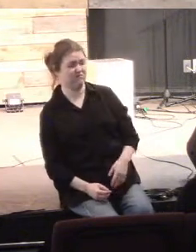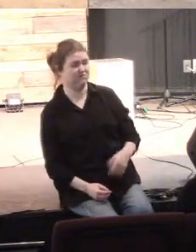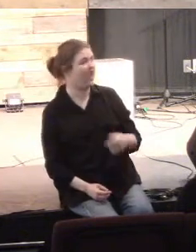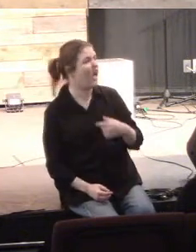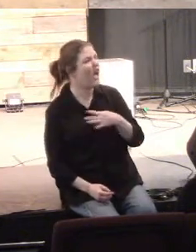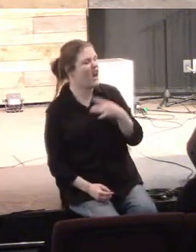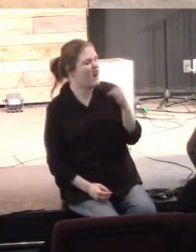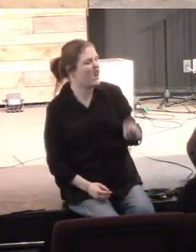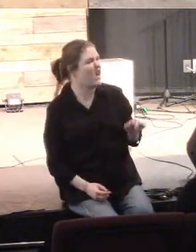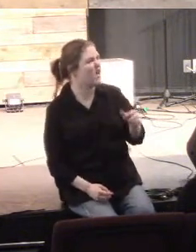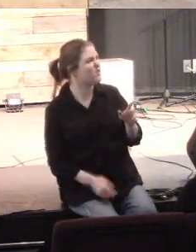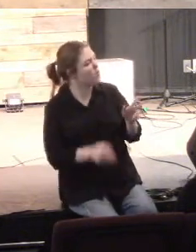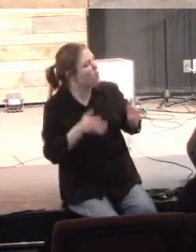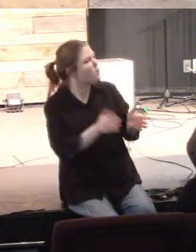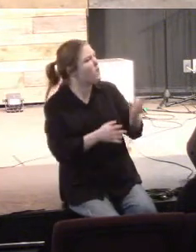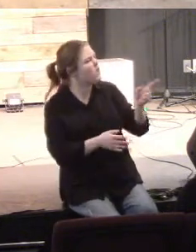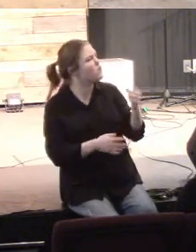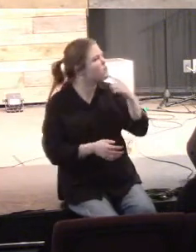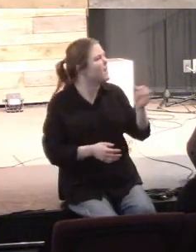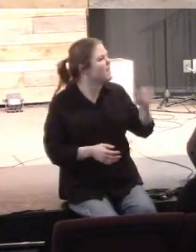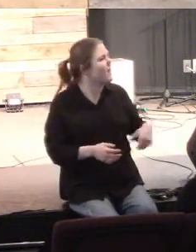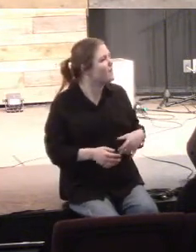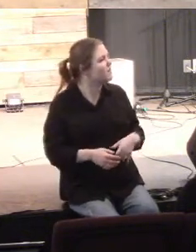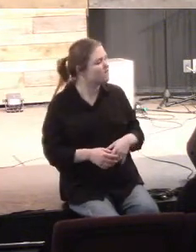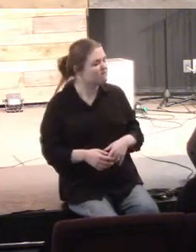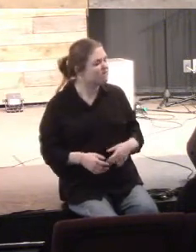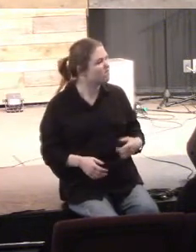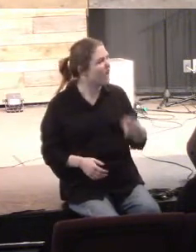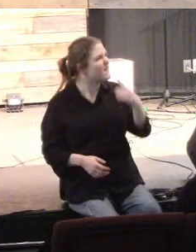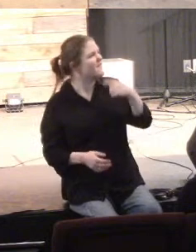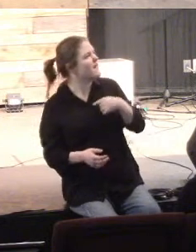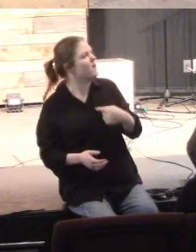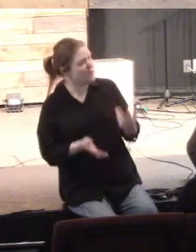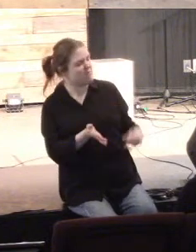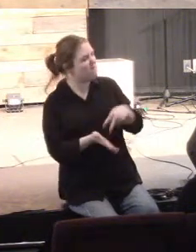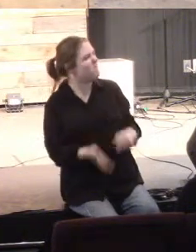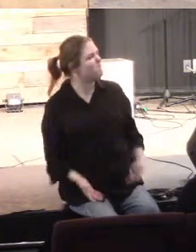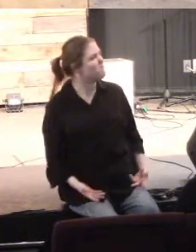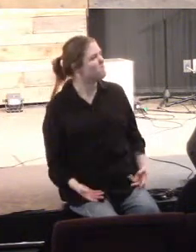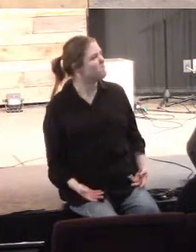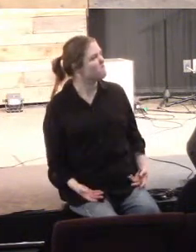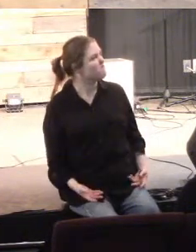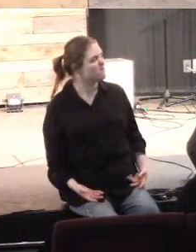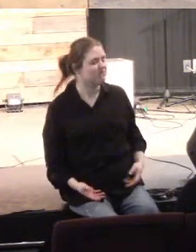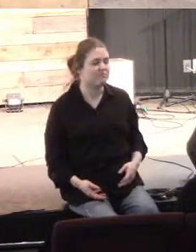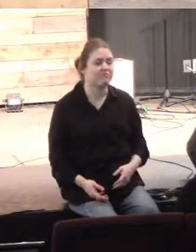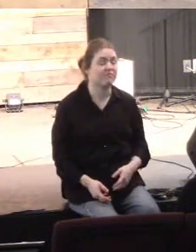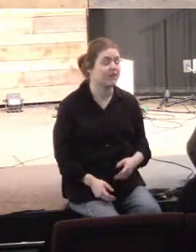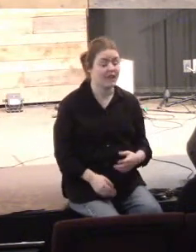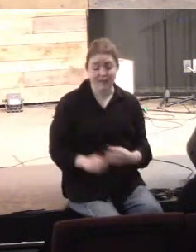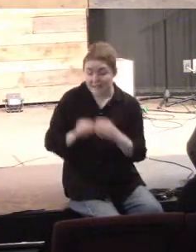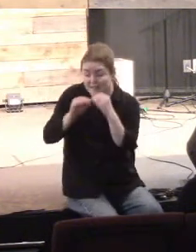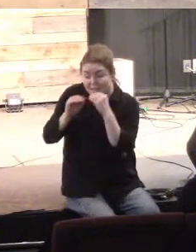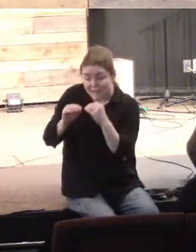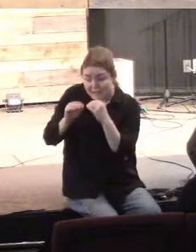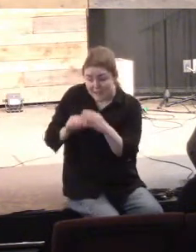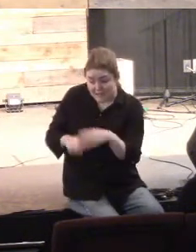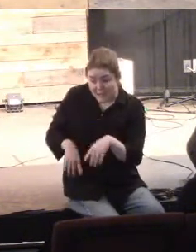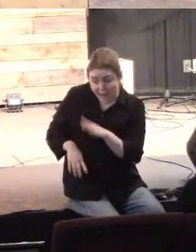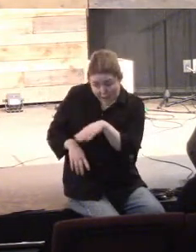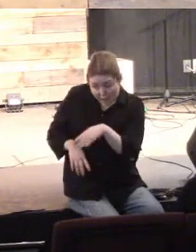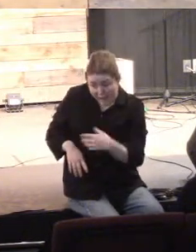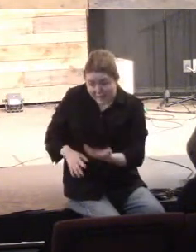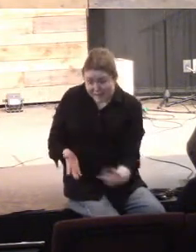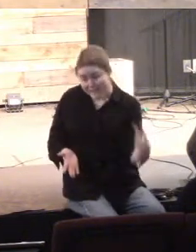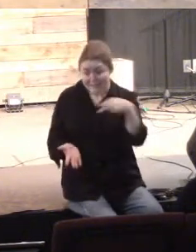like the way you said that, Peter. Why couldn't you say it that way? Tell me to get up. Rise up. They give you instructions. They say, hey,